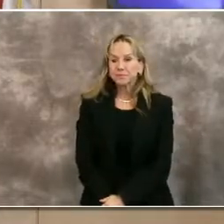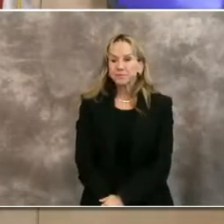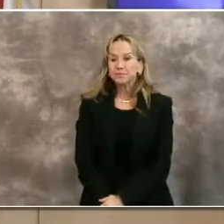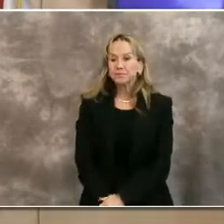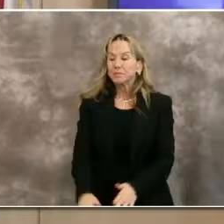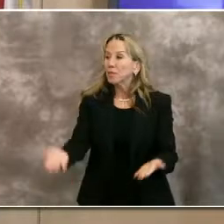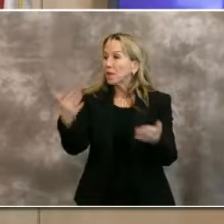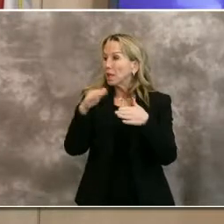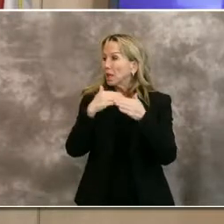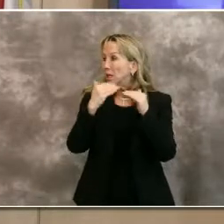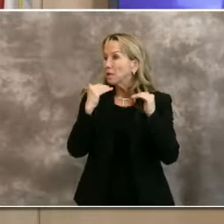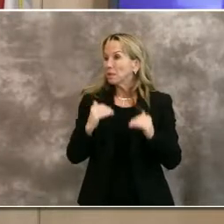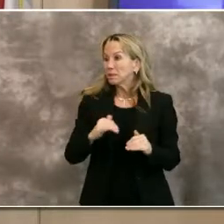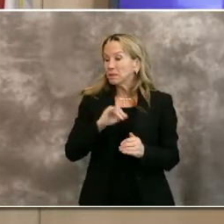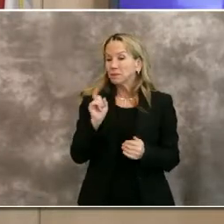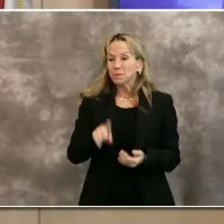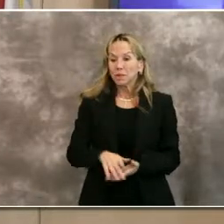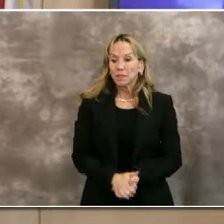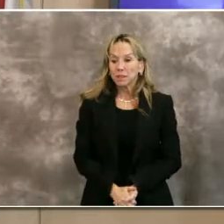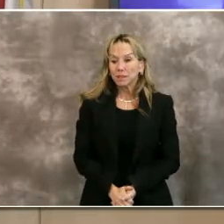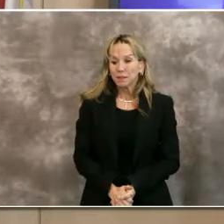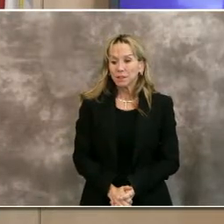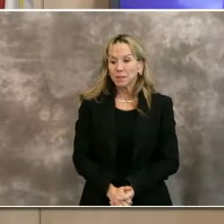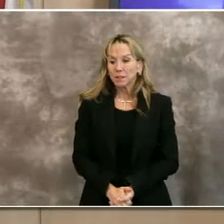Okay, next question.